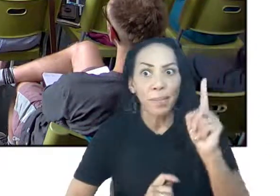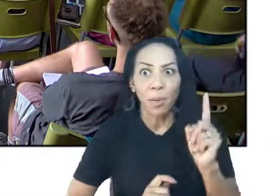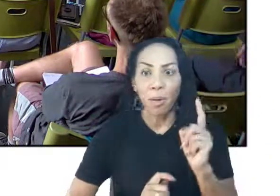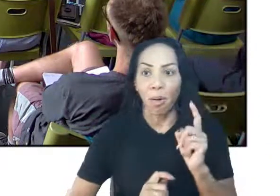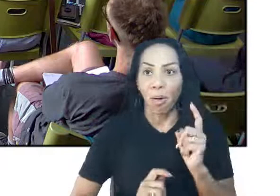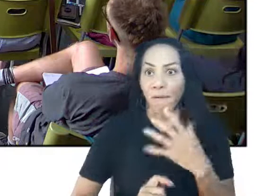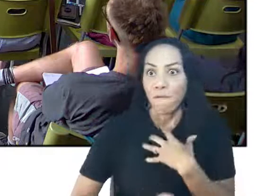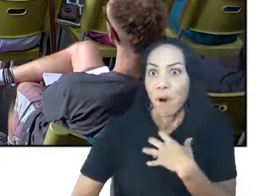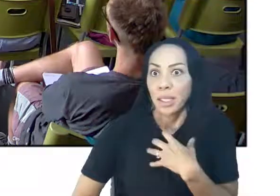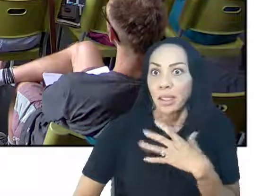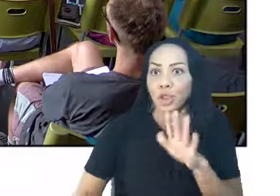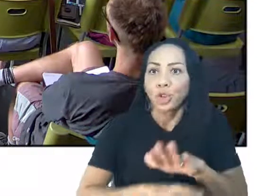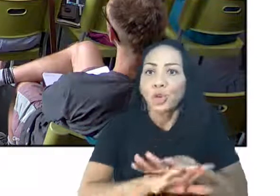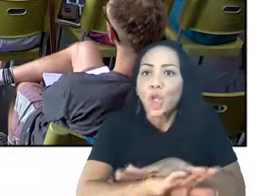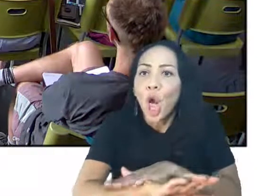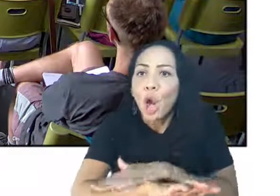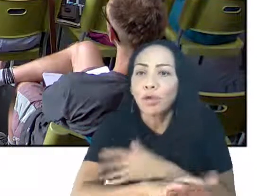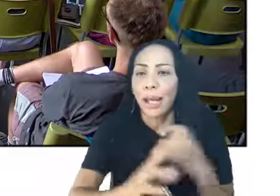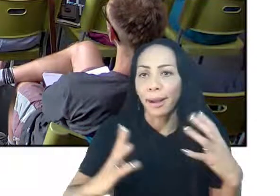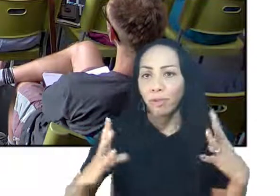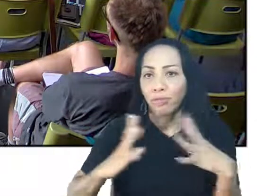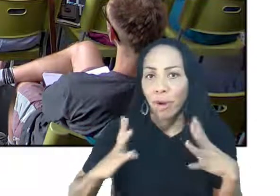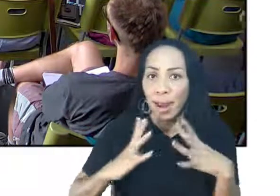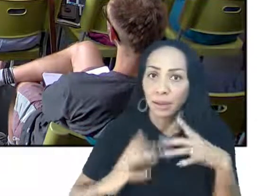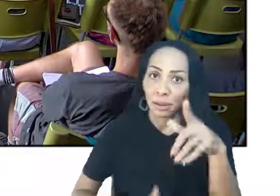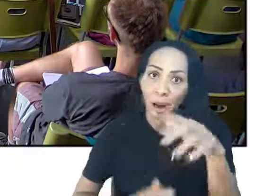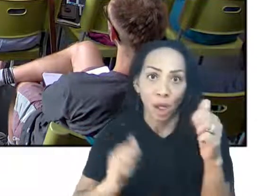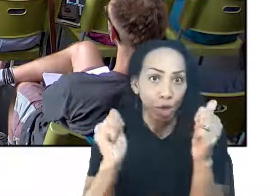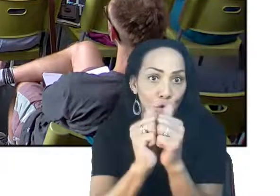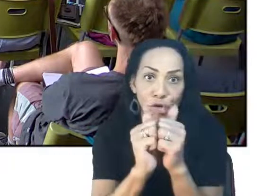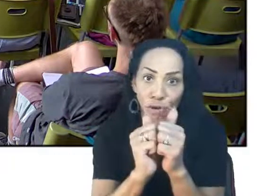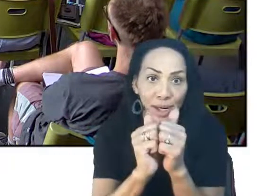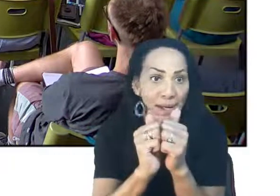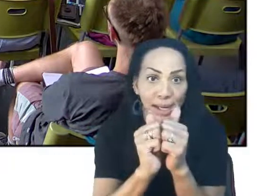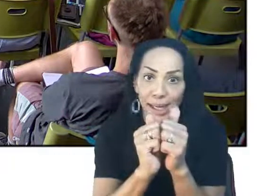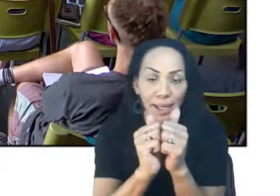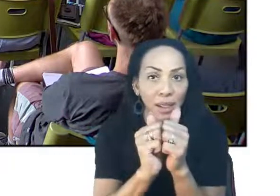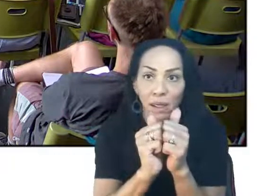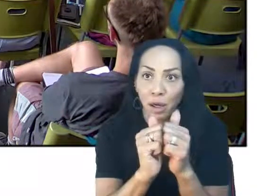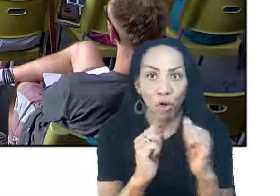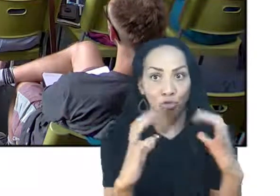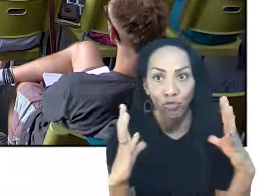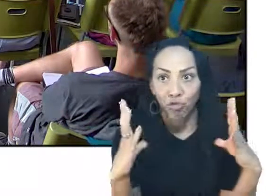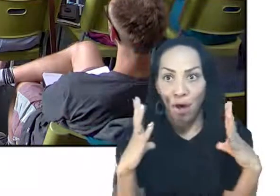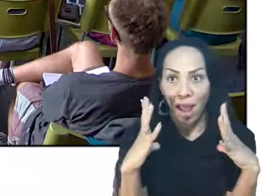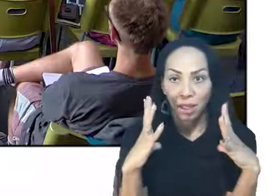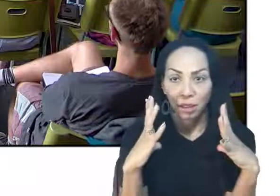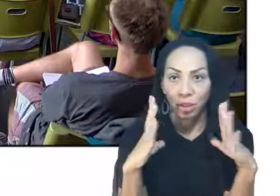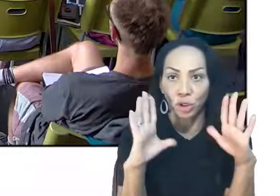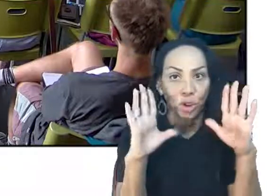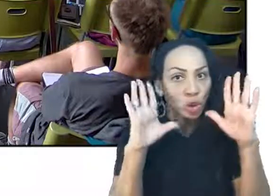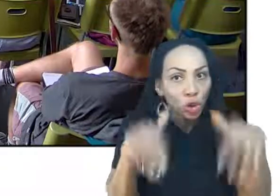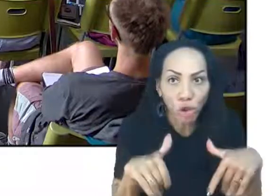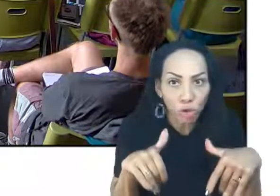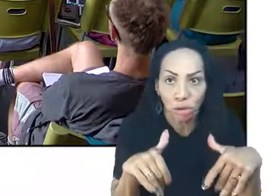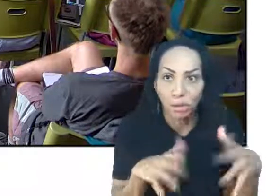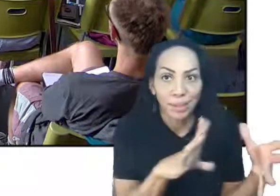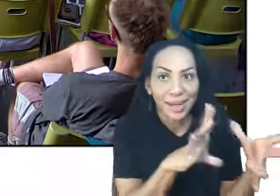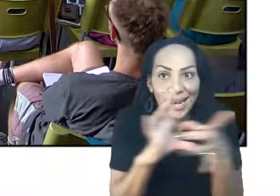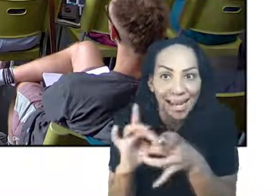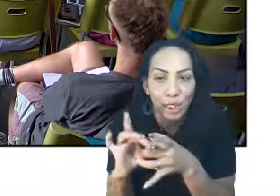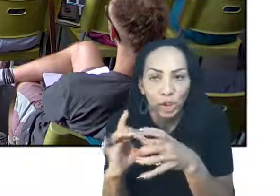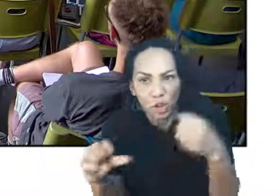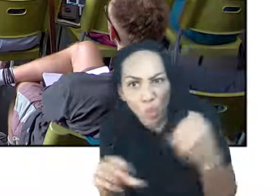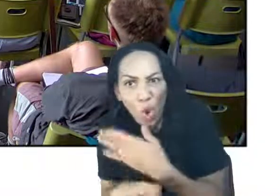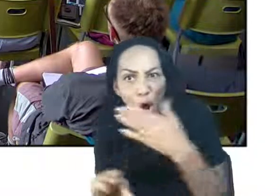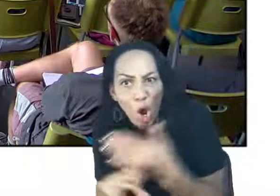you, the importance to detach rest from productivity, that you should be able to rest for the sake of rest. Yeah. But I wonder whether you've